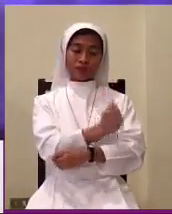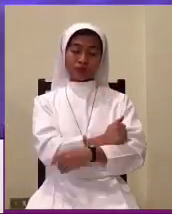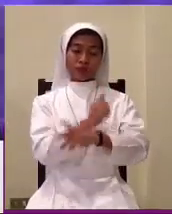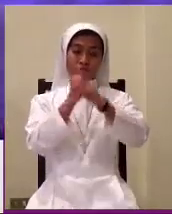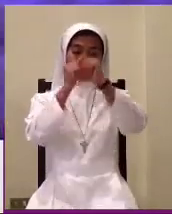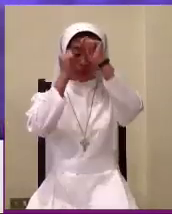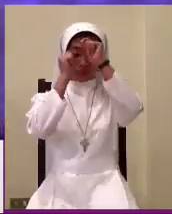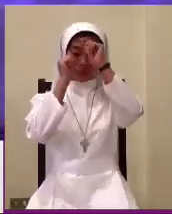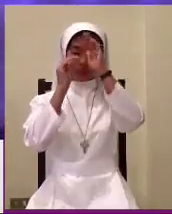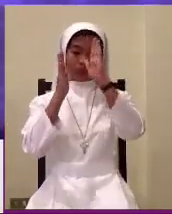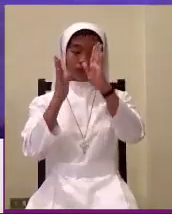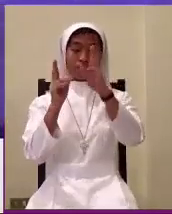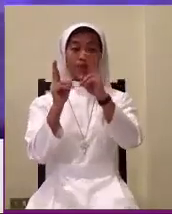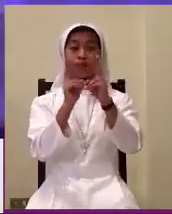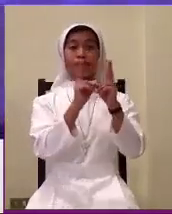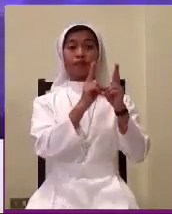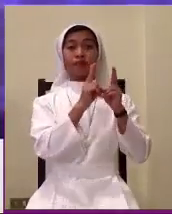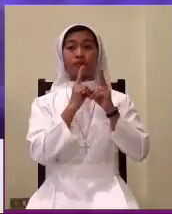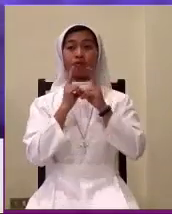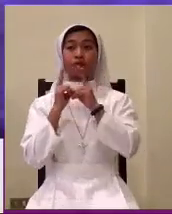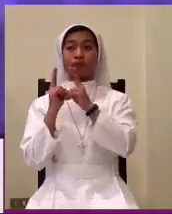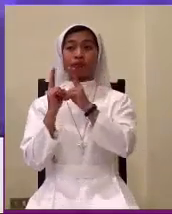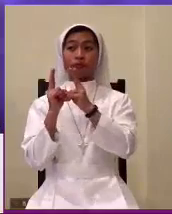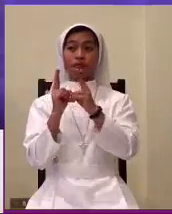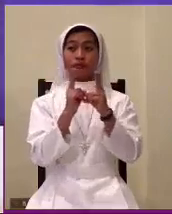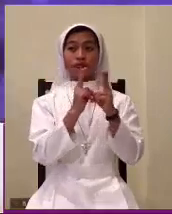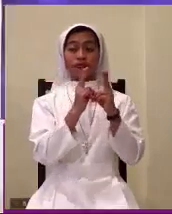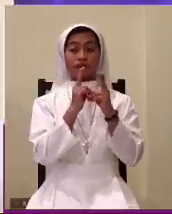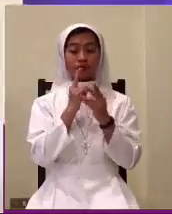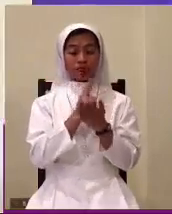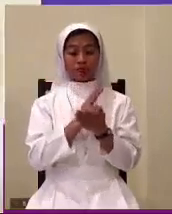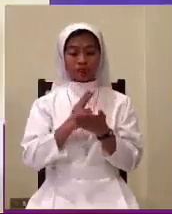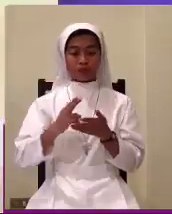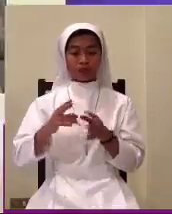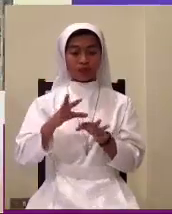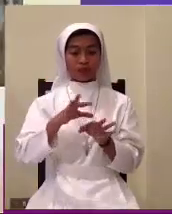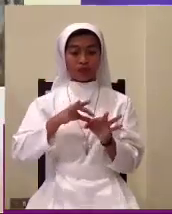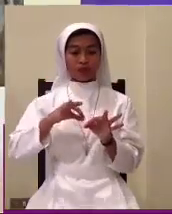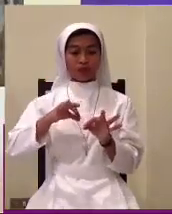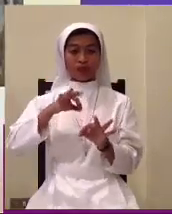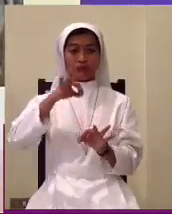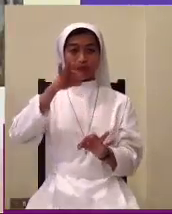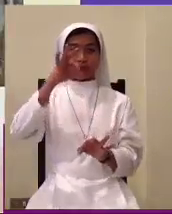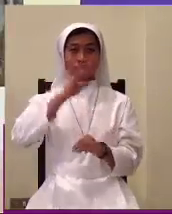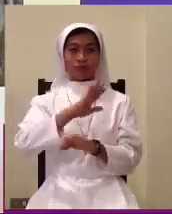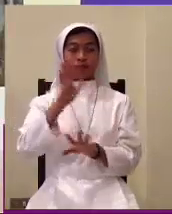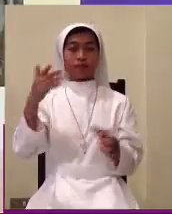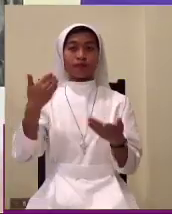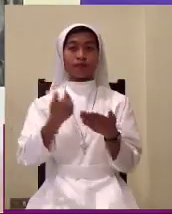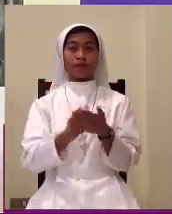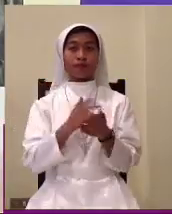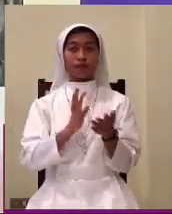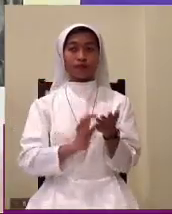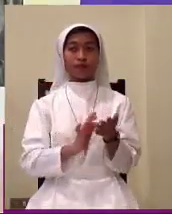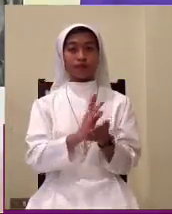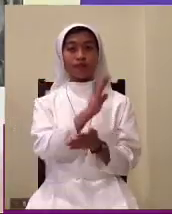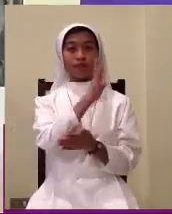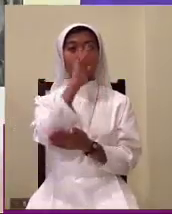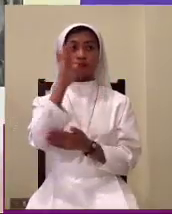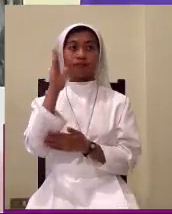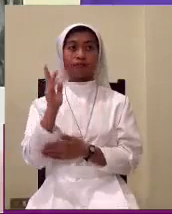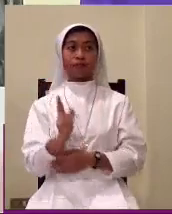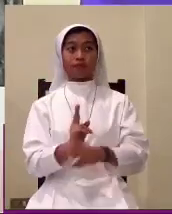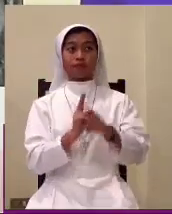Father, in the unity of the Holy Spirit, all glory and honor